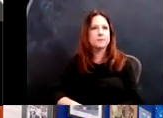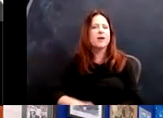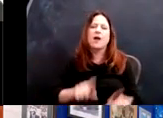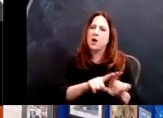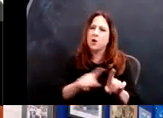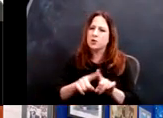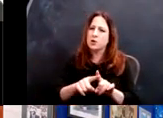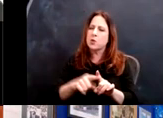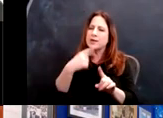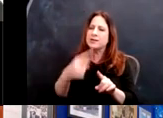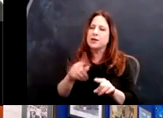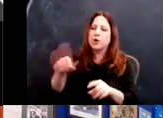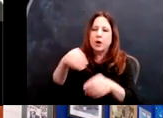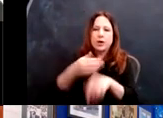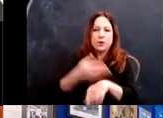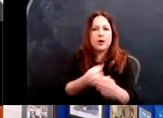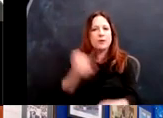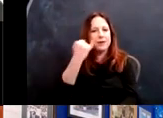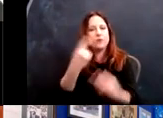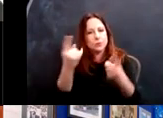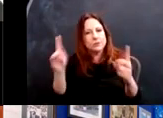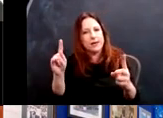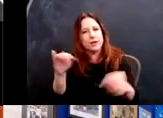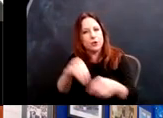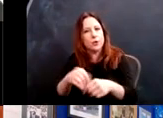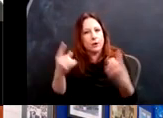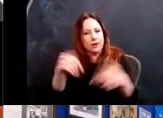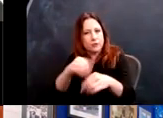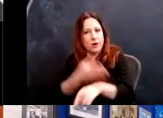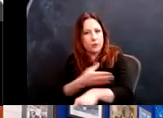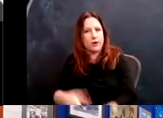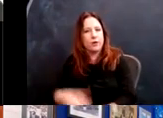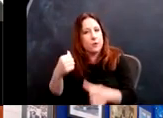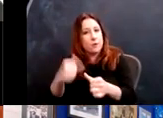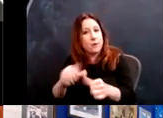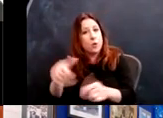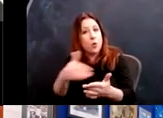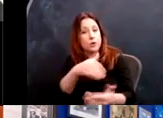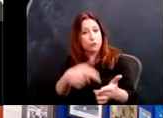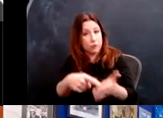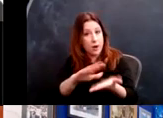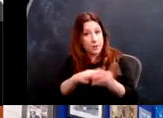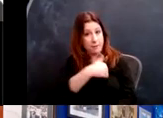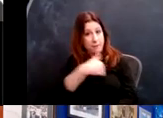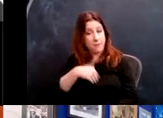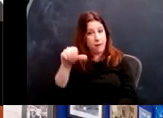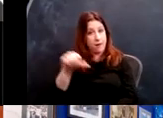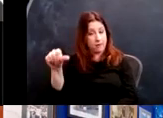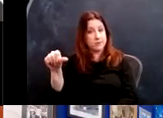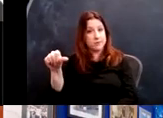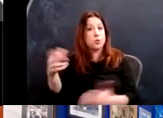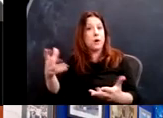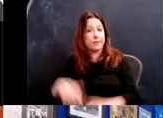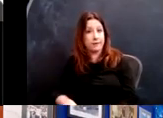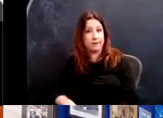are. The only requirement for membership in Alcoholics is what? You said it. I heard you. I can see